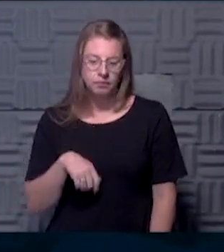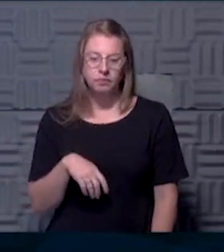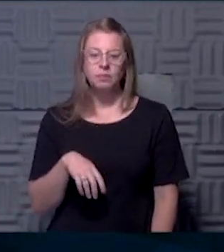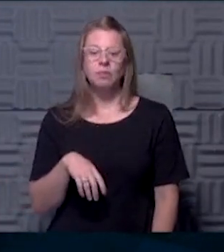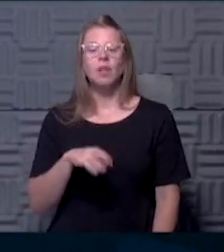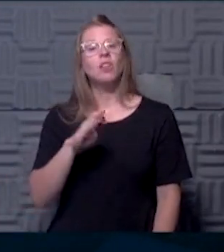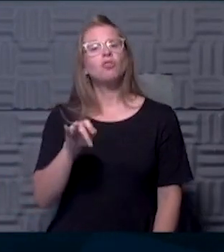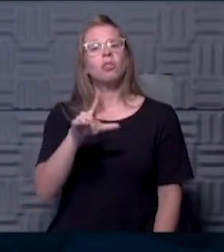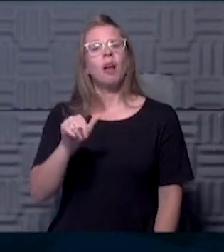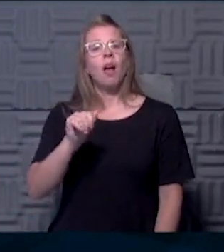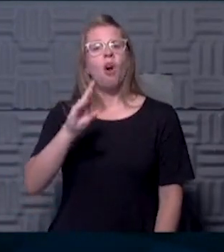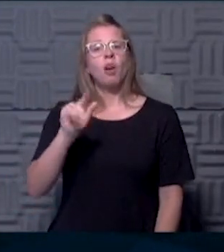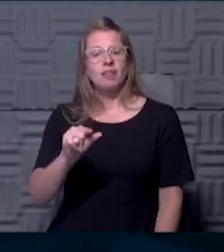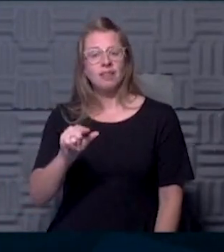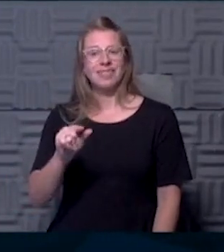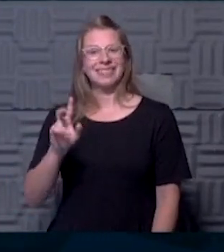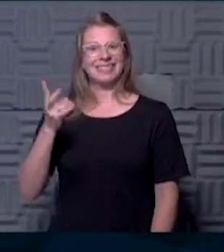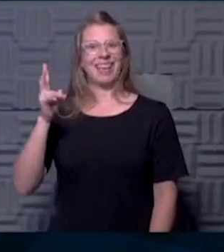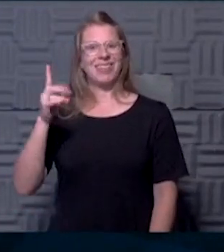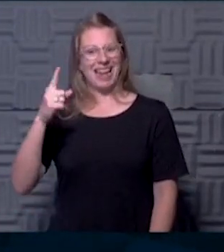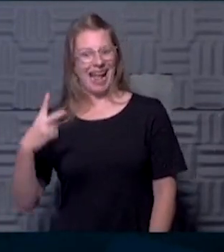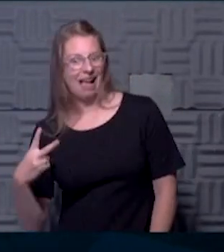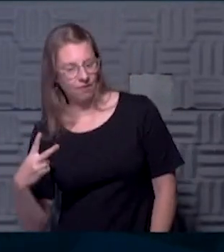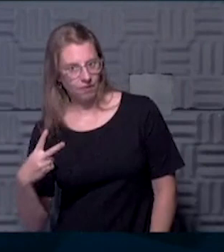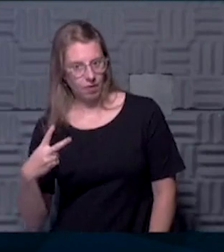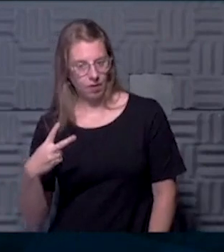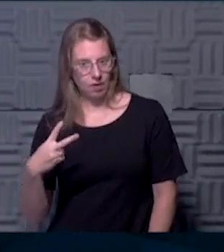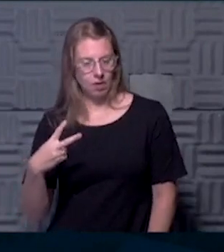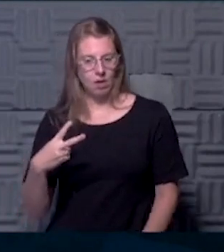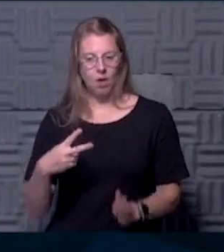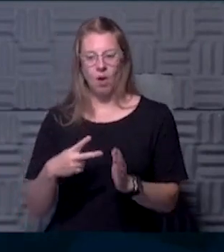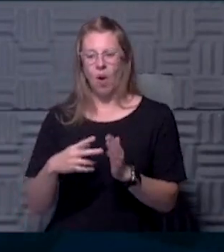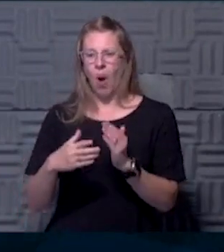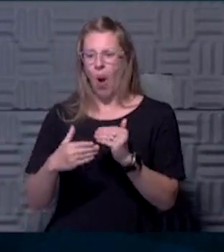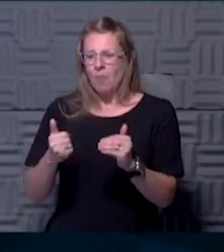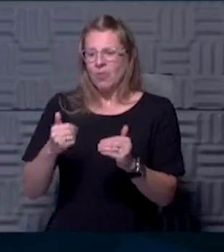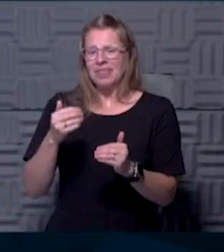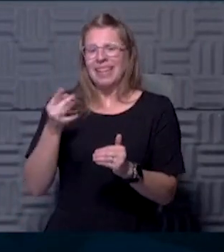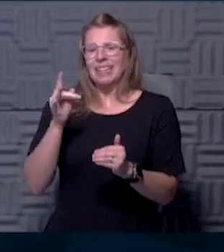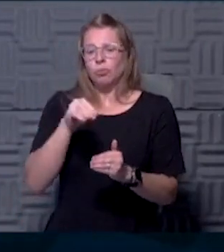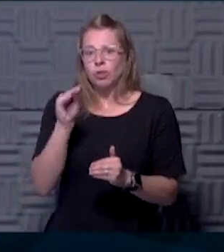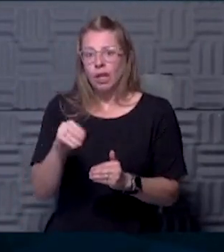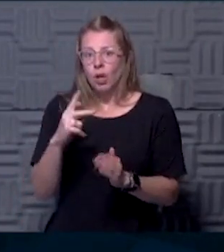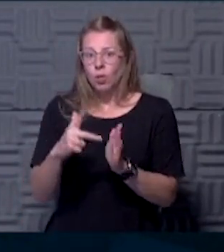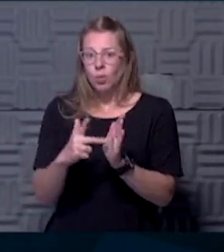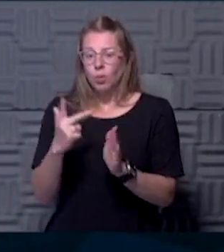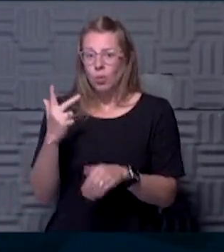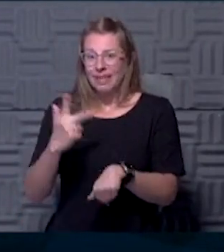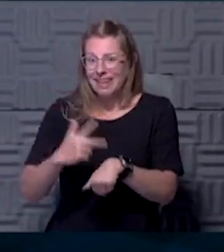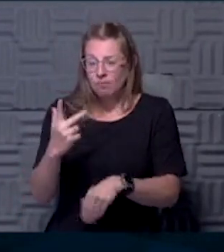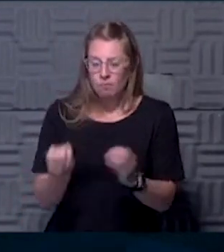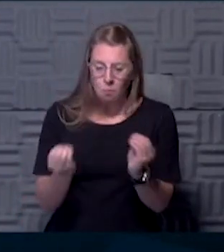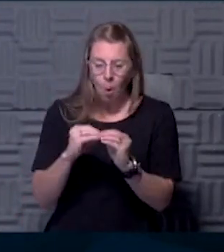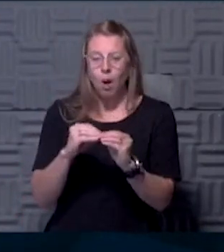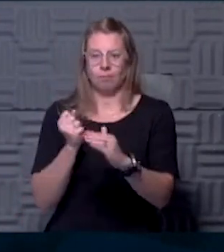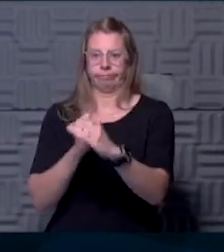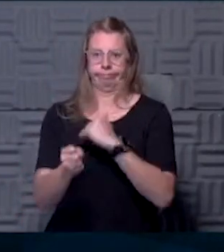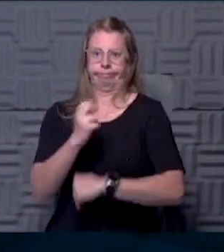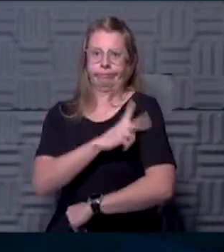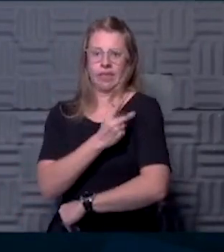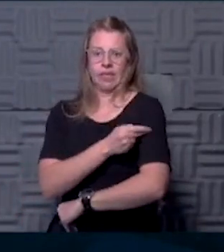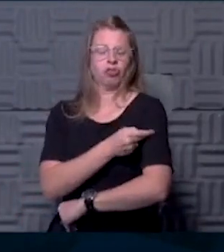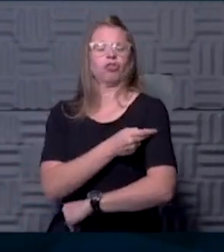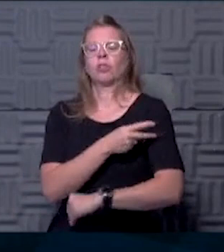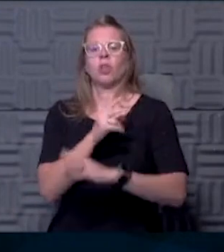In July and August, it is at 17.5, nearly 18%. Yep. 3 times more patients in the hospital now with